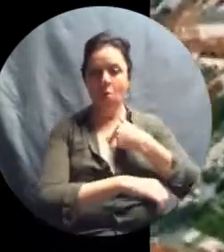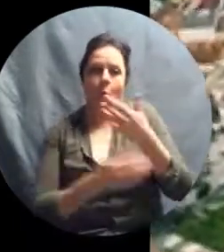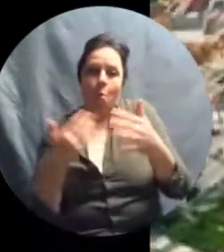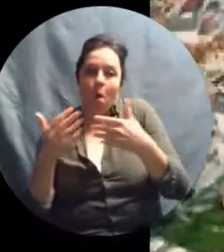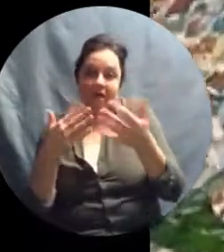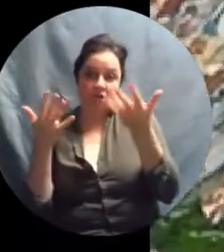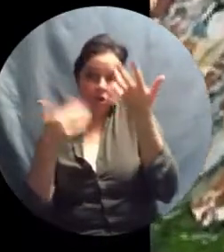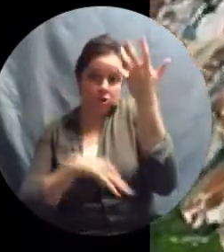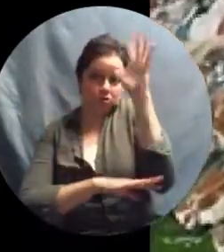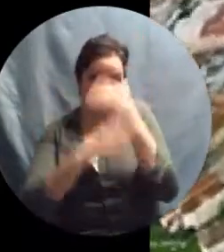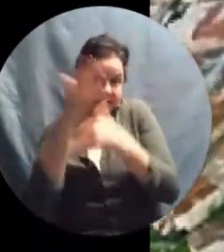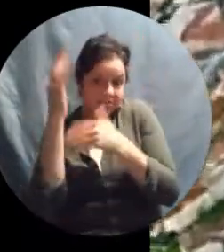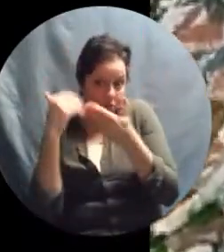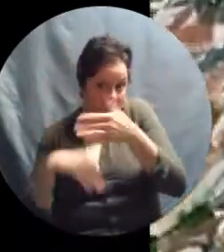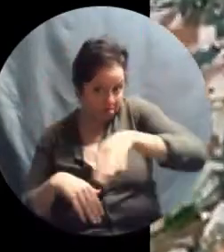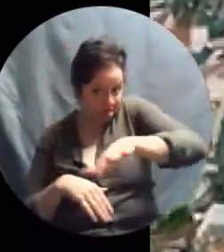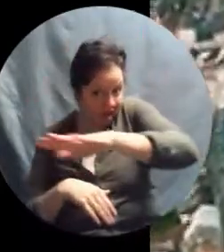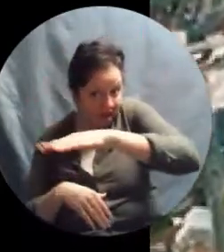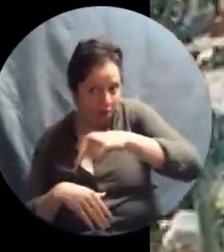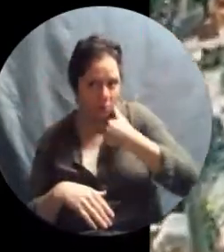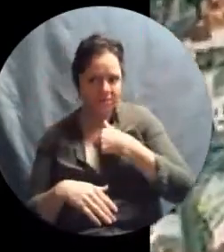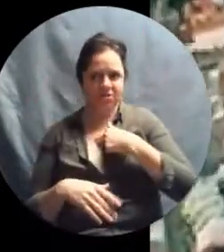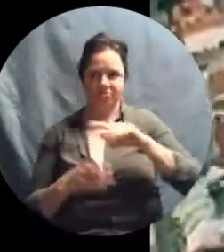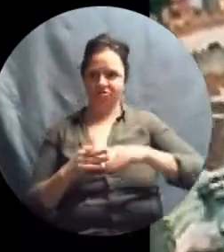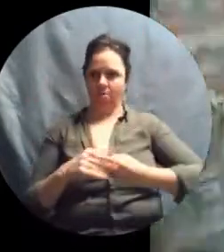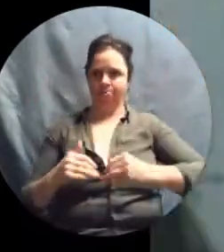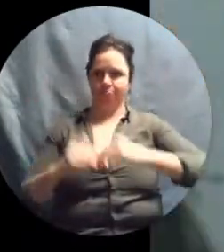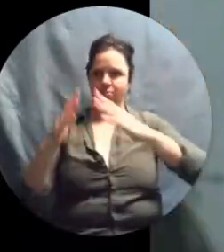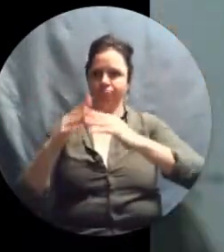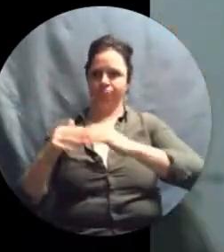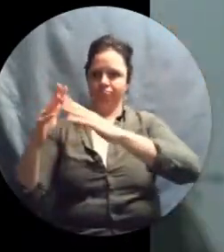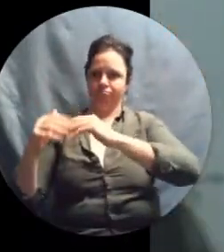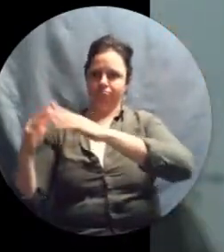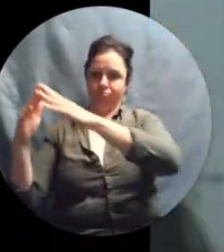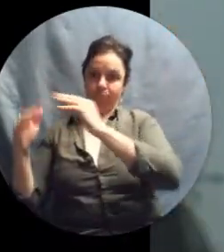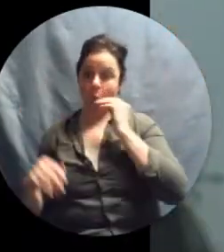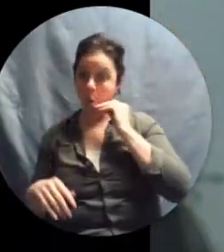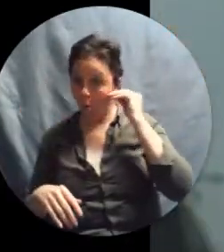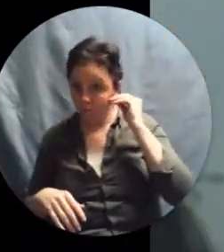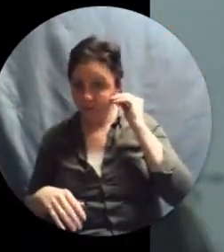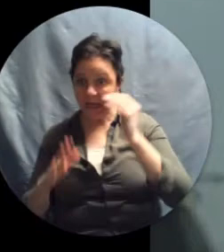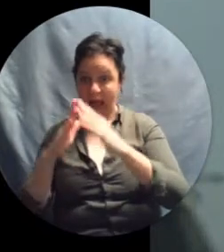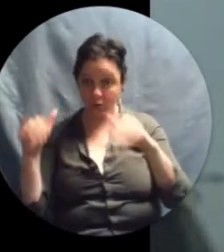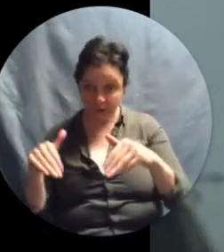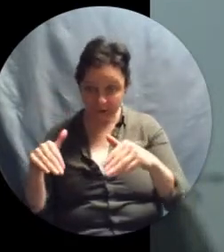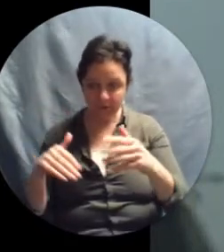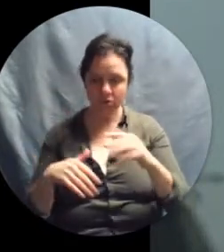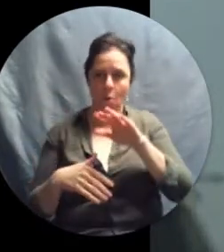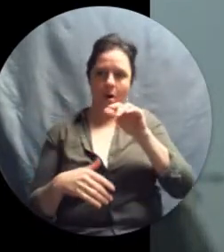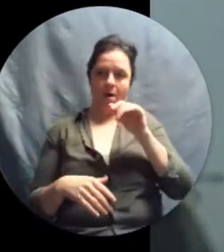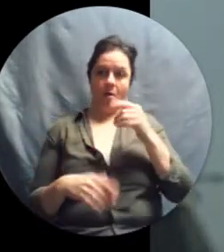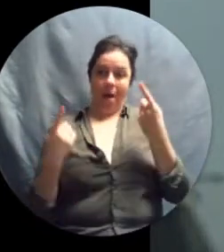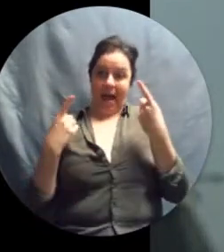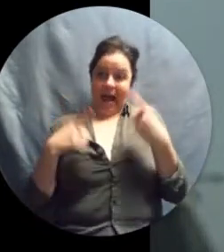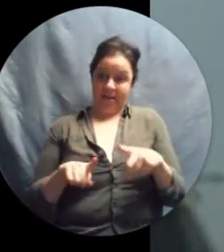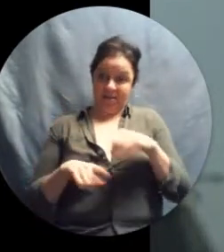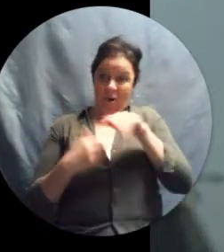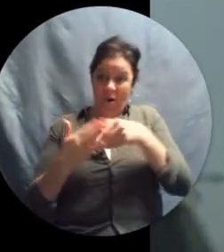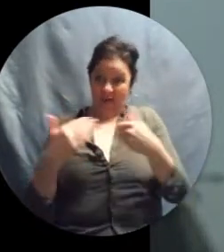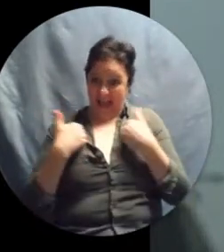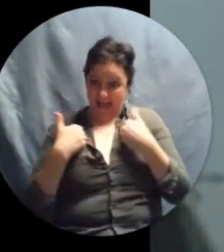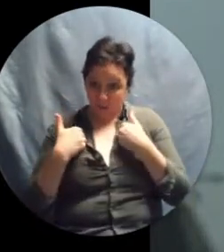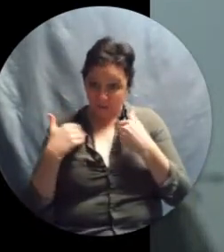there, and we just start building homes. So when we do that, all the organisms that lived in that grassland or in that forest, they no longer